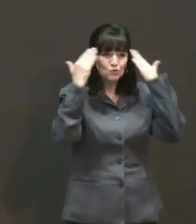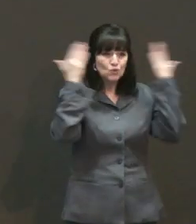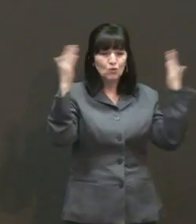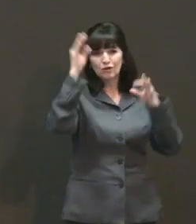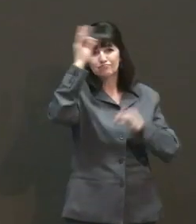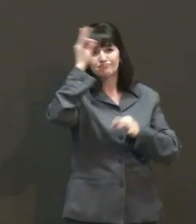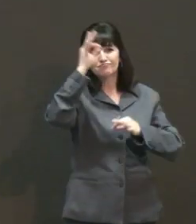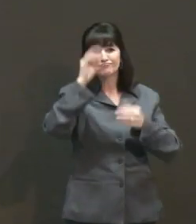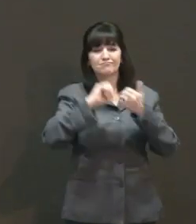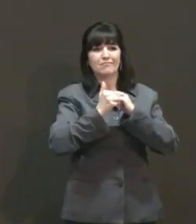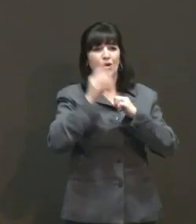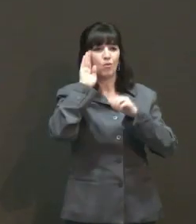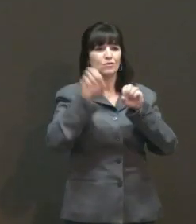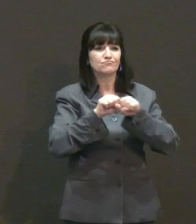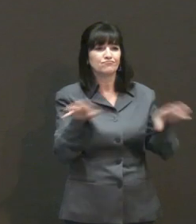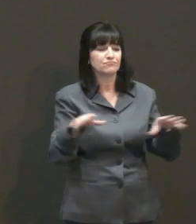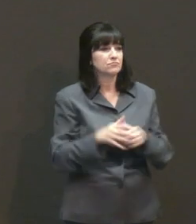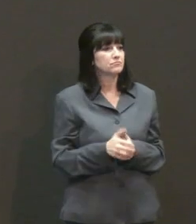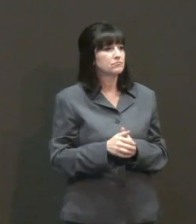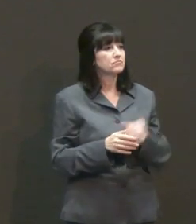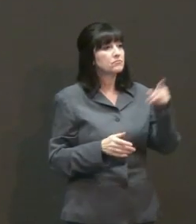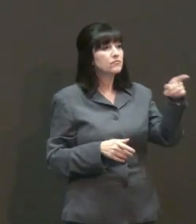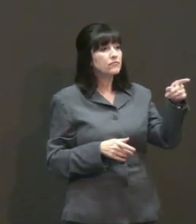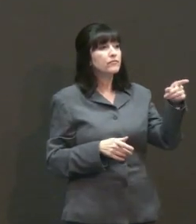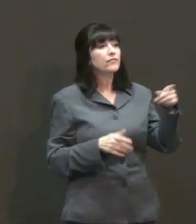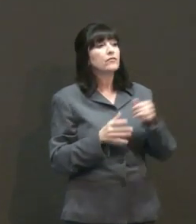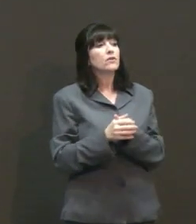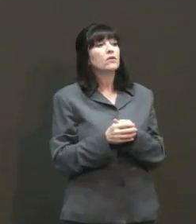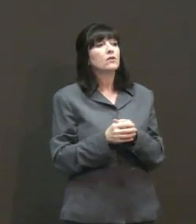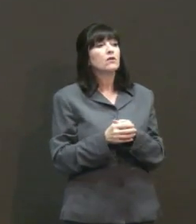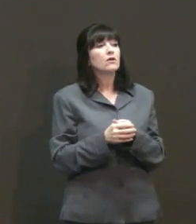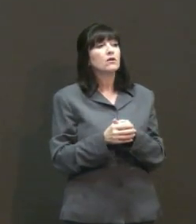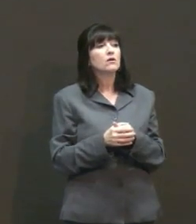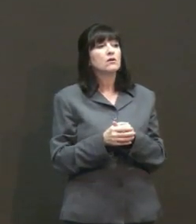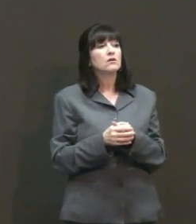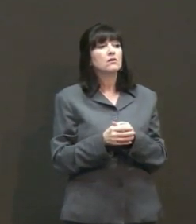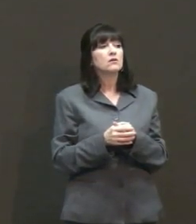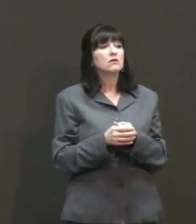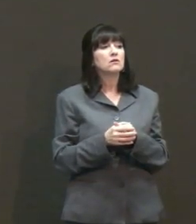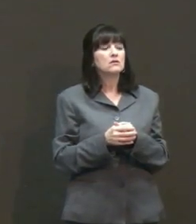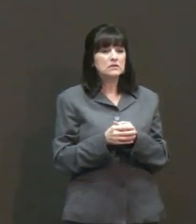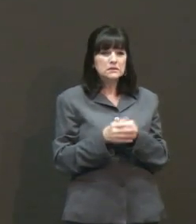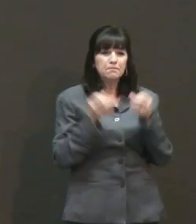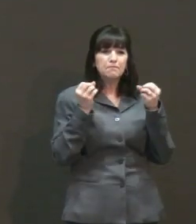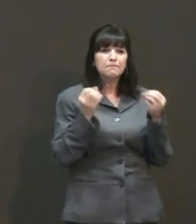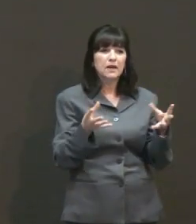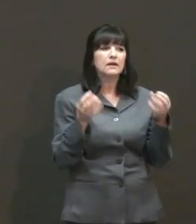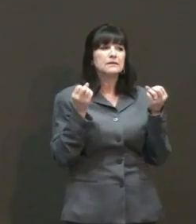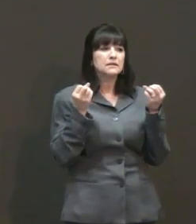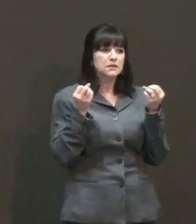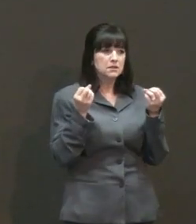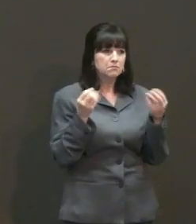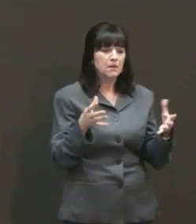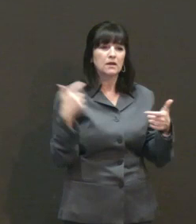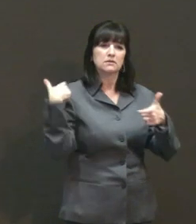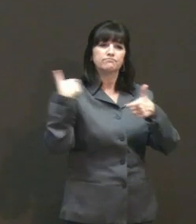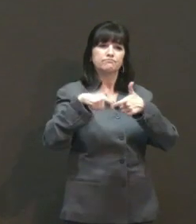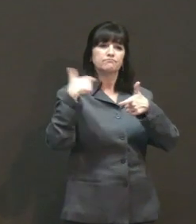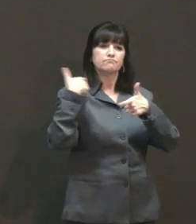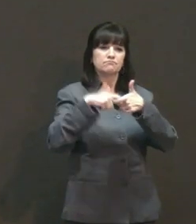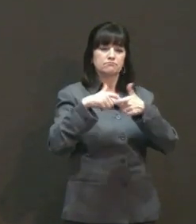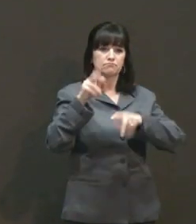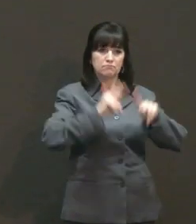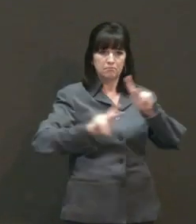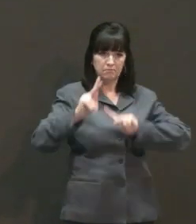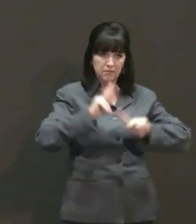Kevin Andrade at the Voice Radio Network says that thousands of Latino workers are part of many businesses considered by the state as essential during